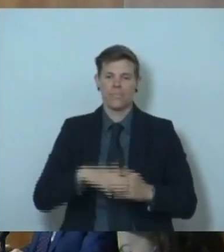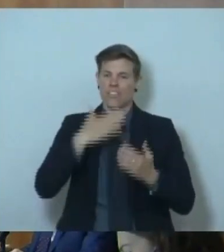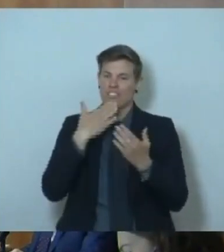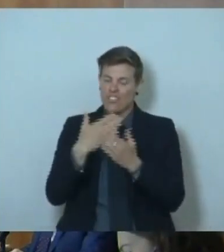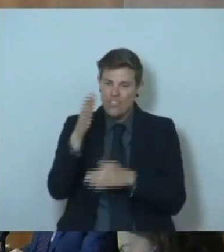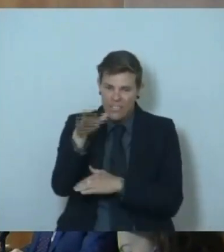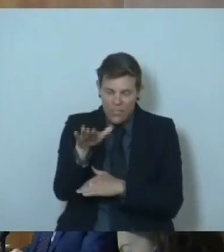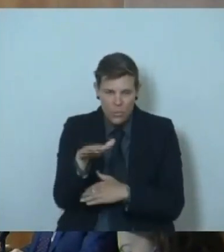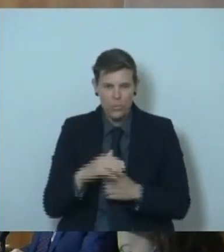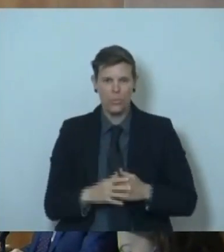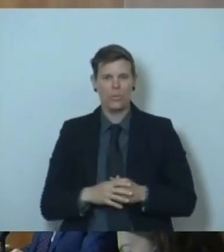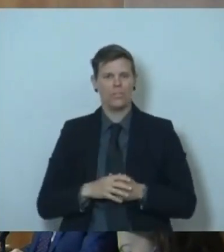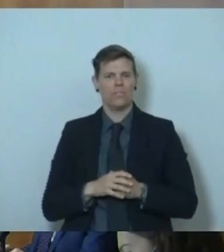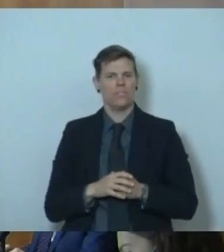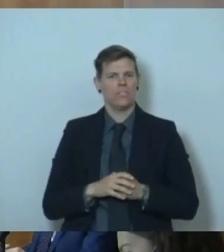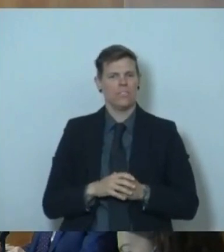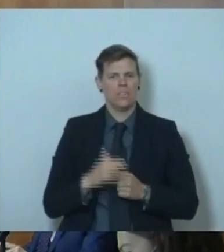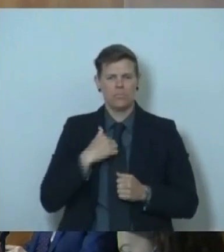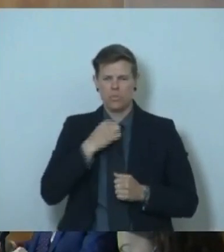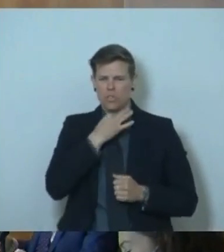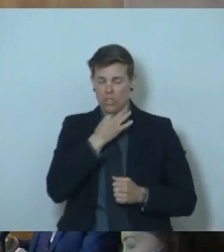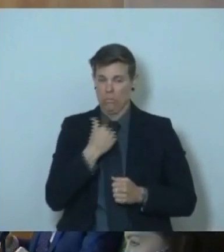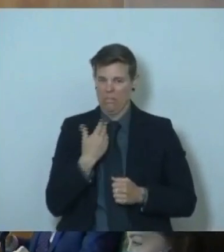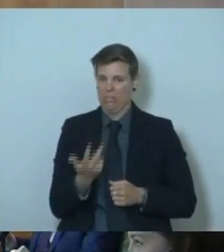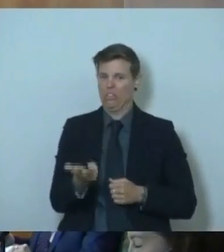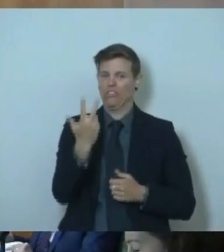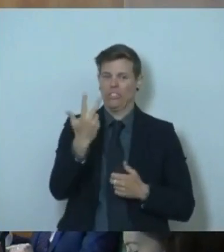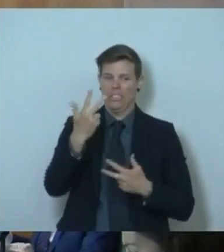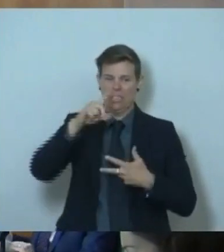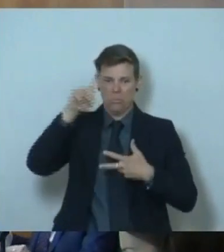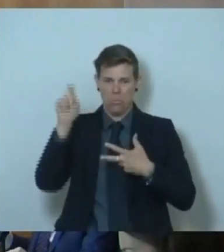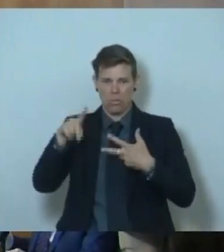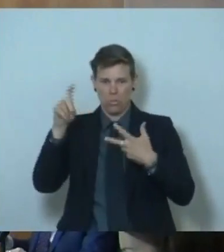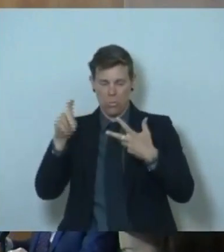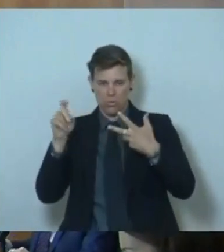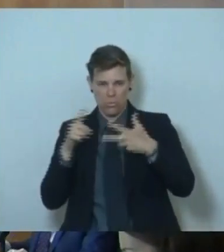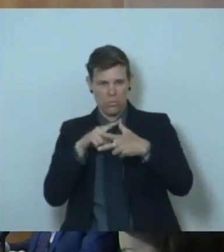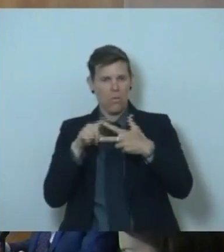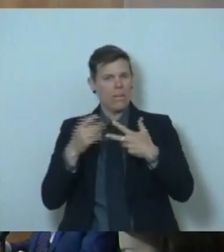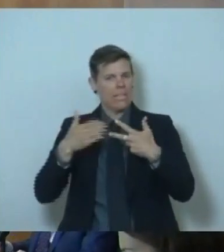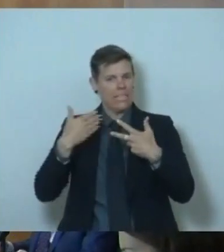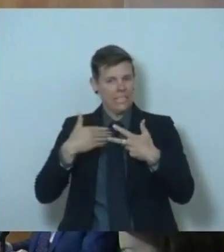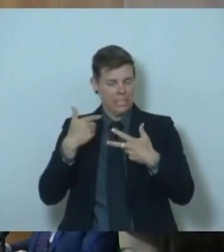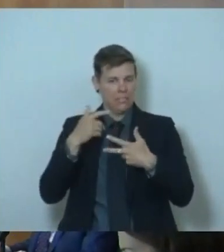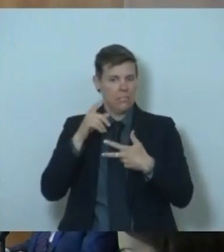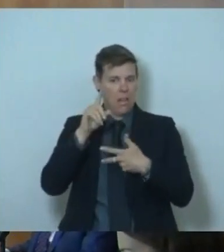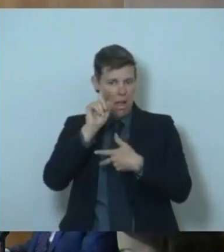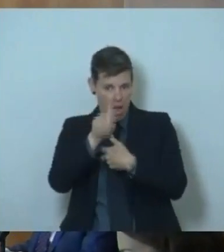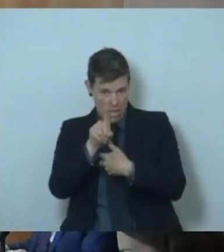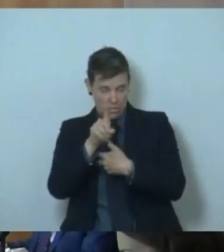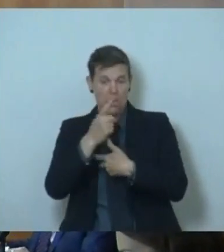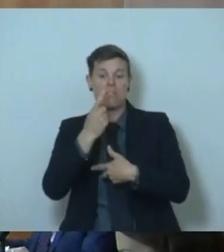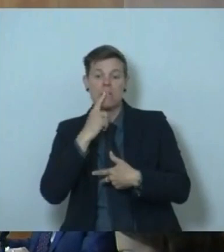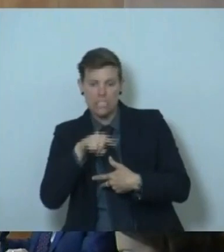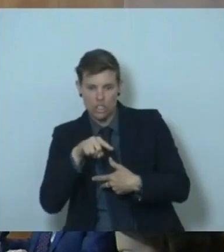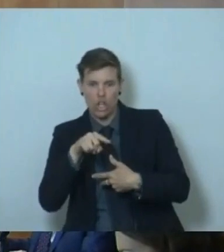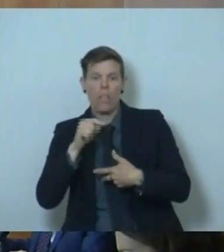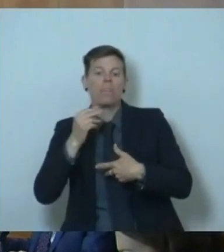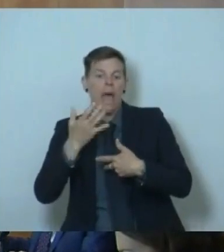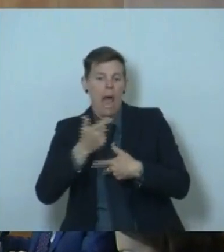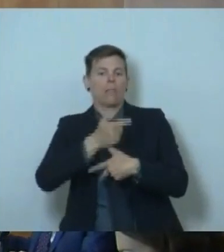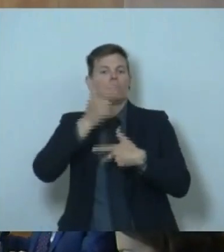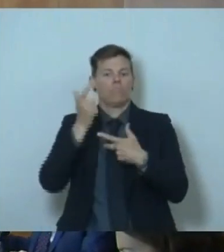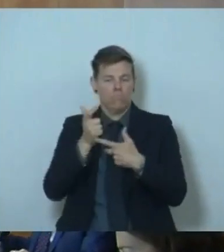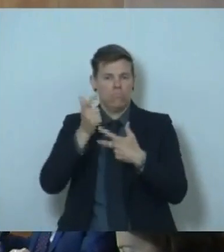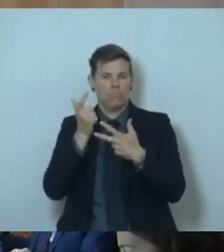it easier? I have 3 questions. Is it easier to ask each question individually and get an answer, or would you rather me just do all 3 of them and then answer